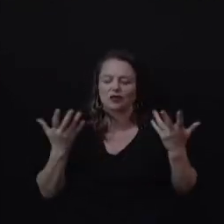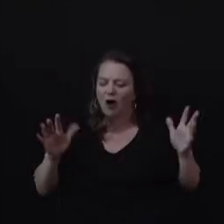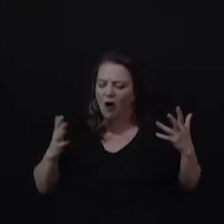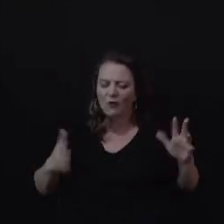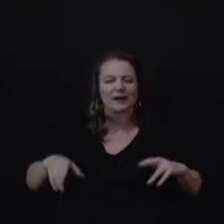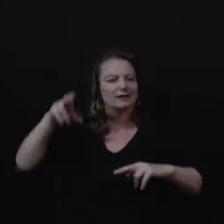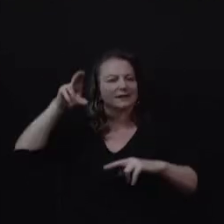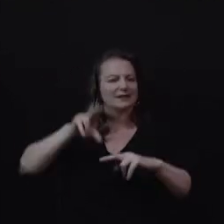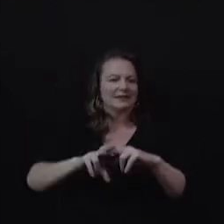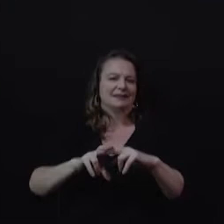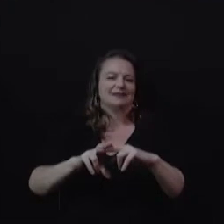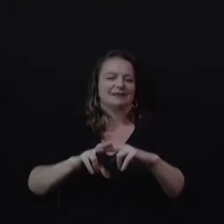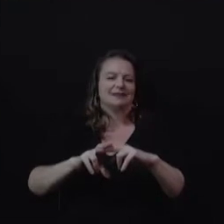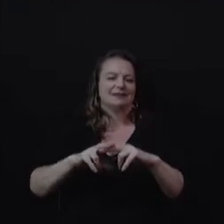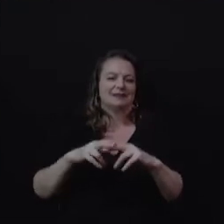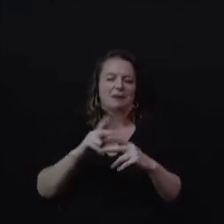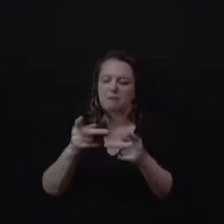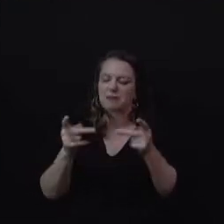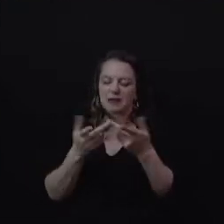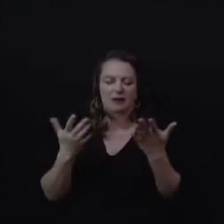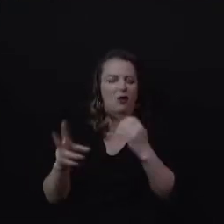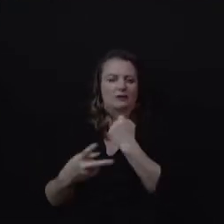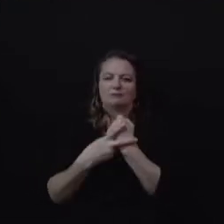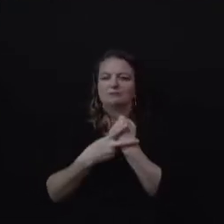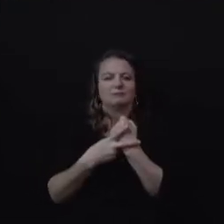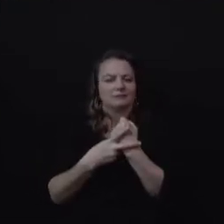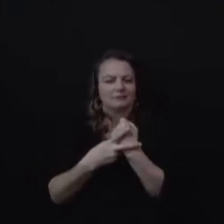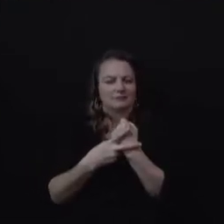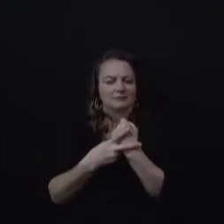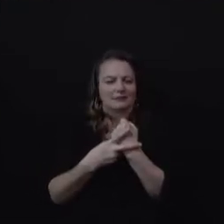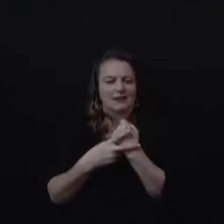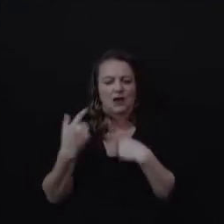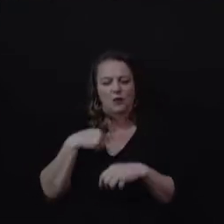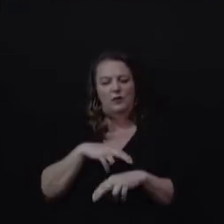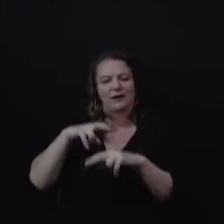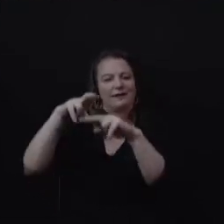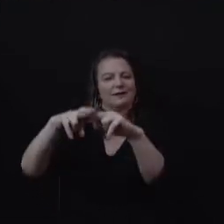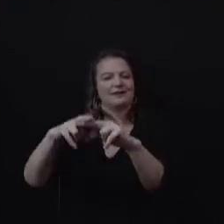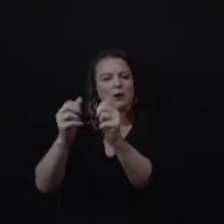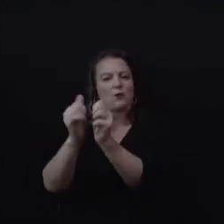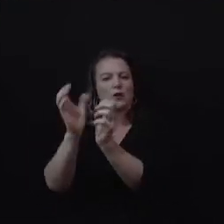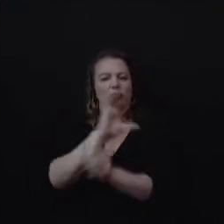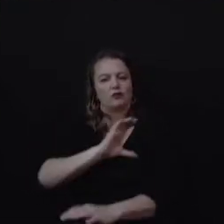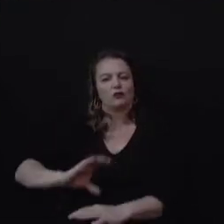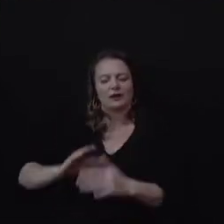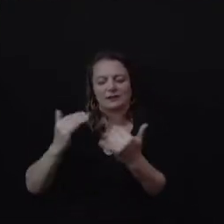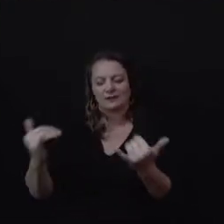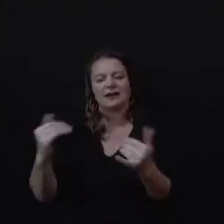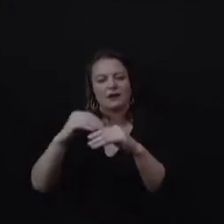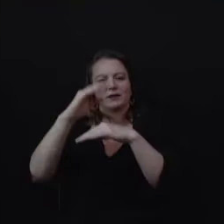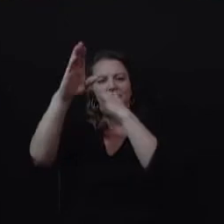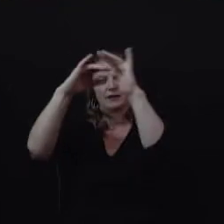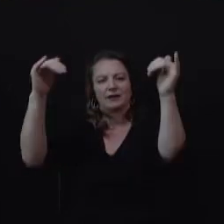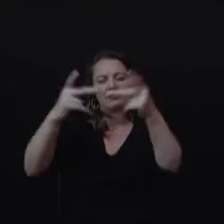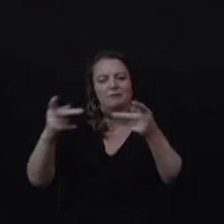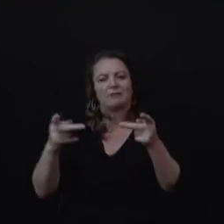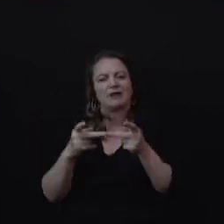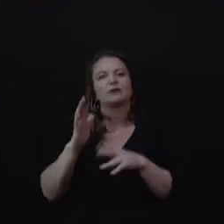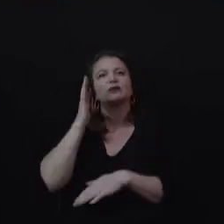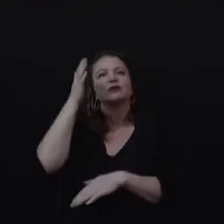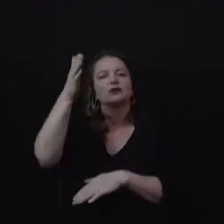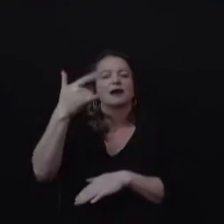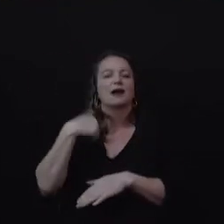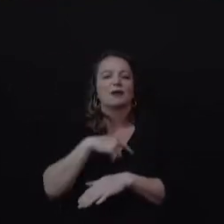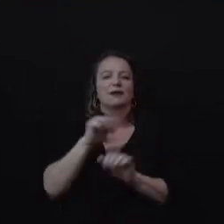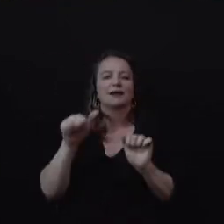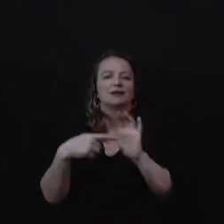There's a place already reserved for you. And we are seated with Christ in heavenly places, so that in the coming ages we